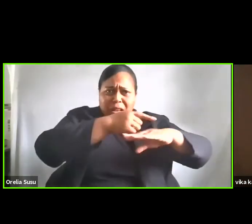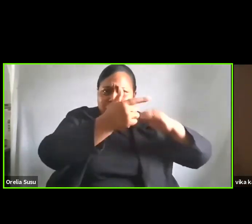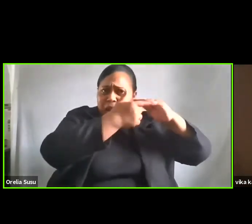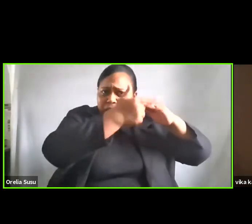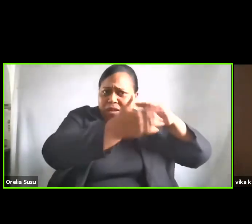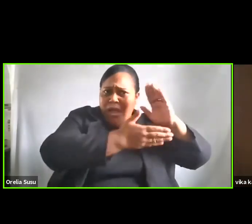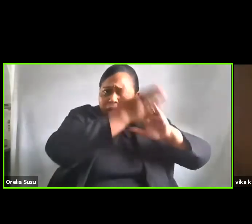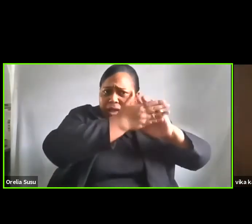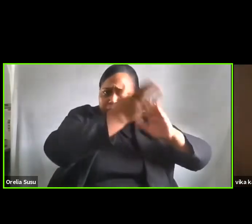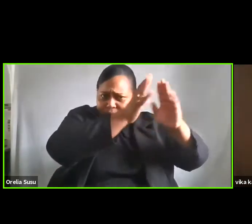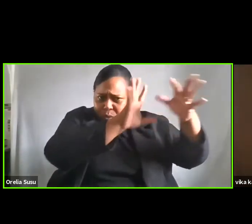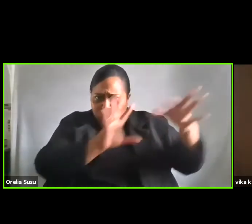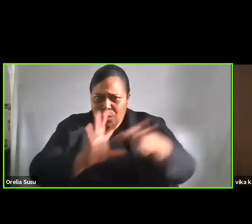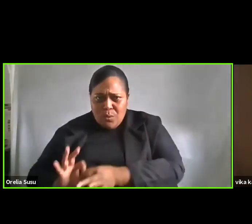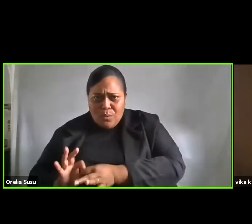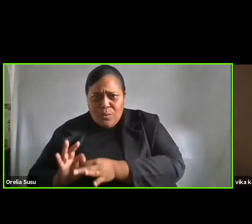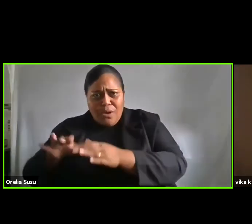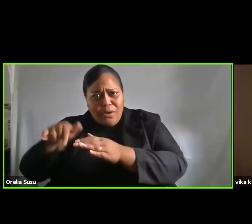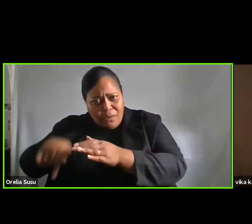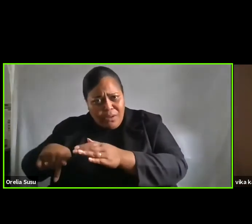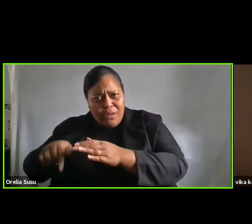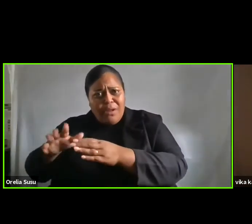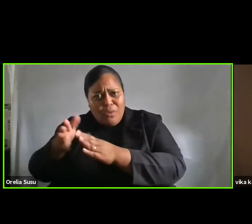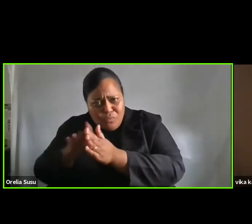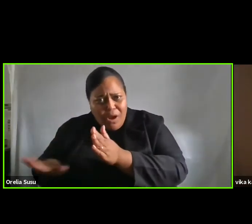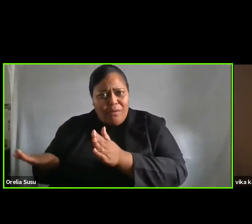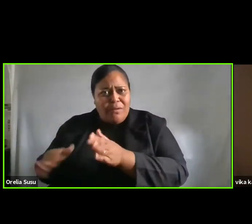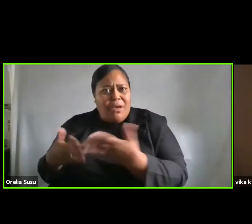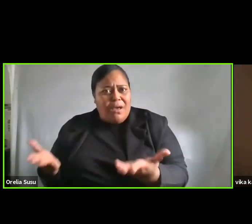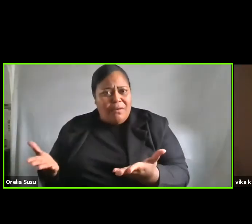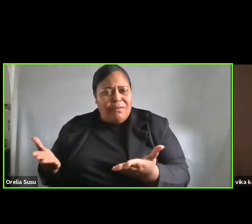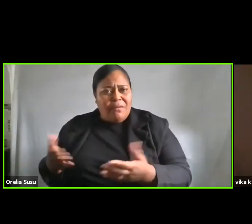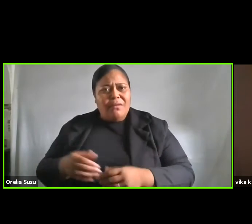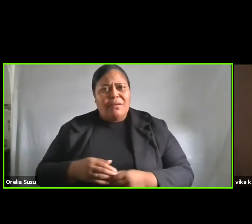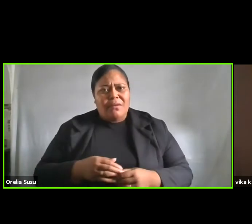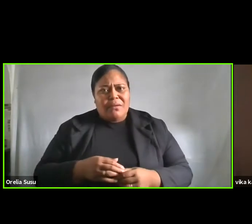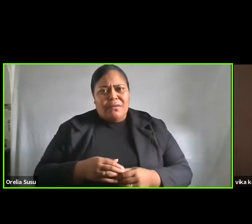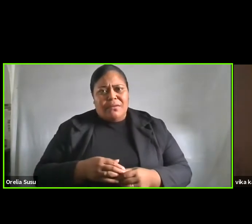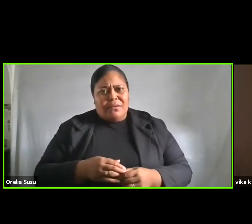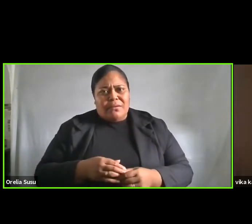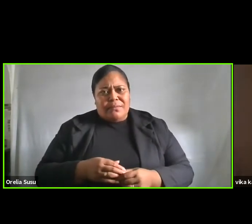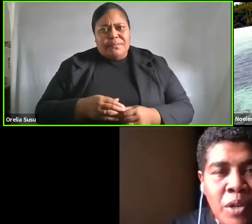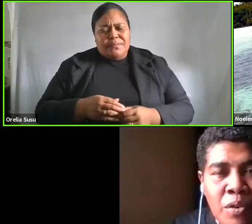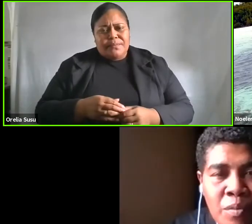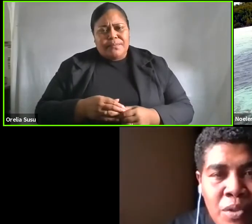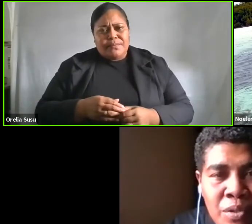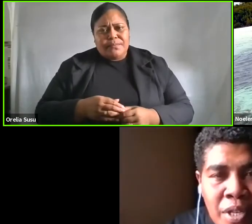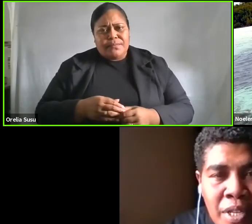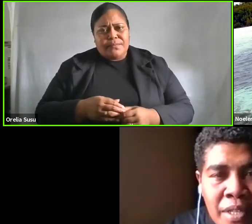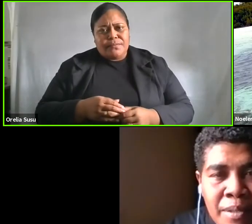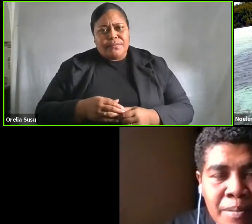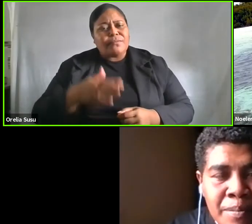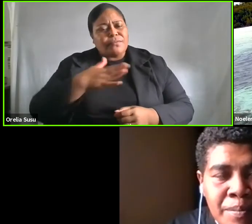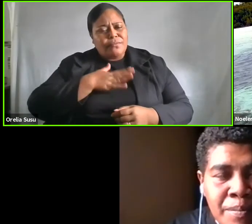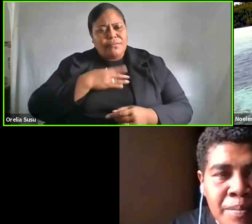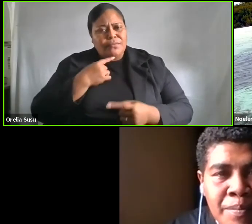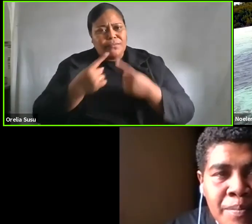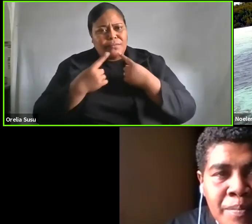work at the ground can be highlighted in the global level. So, yes, thank you, Lang. That's just my contribution today.